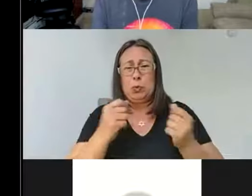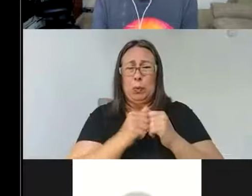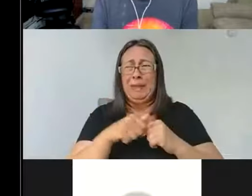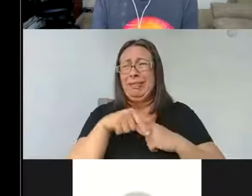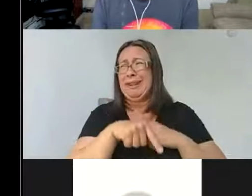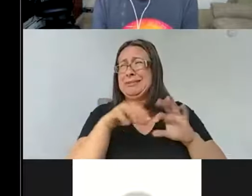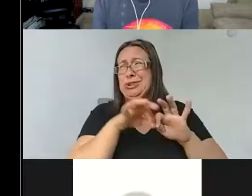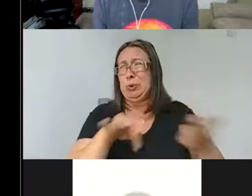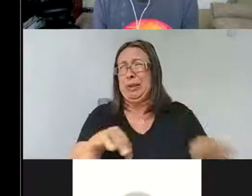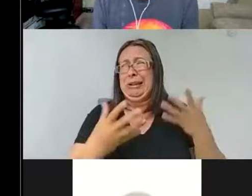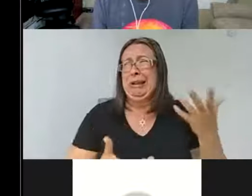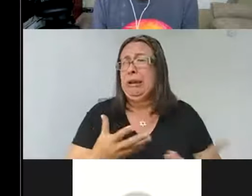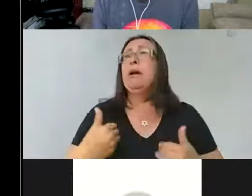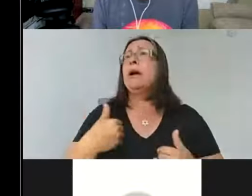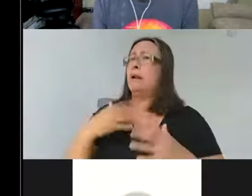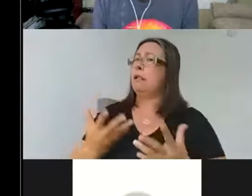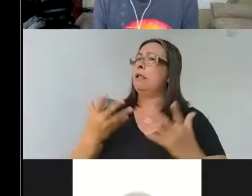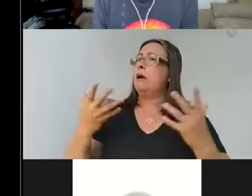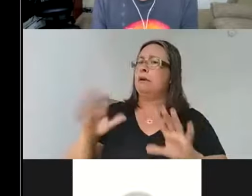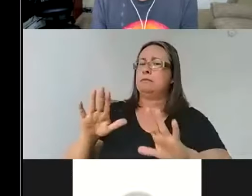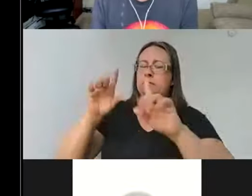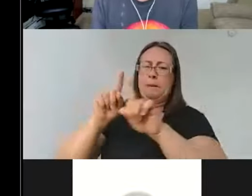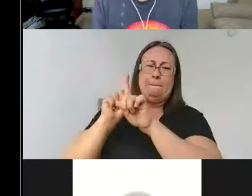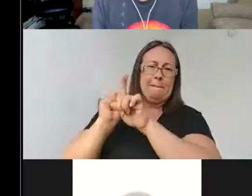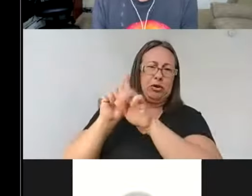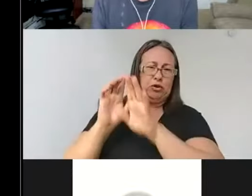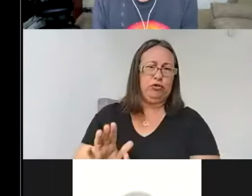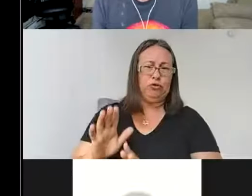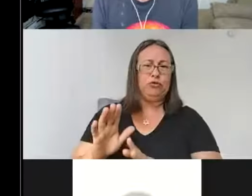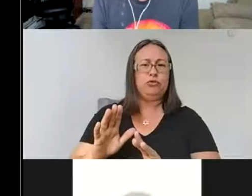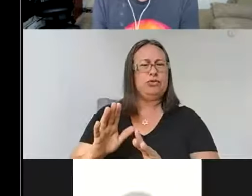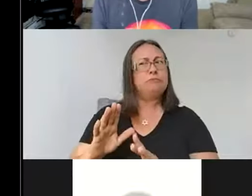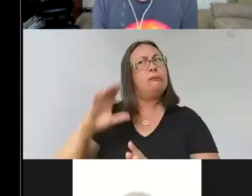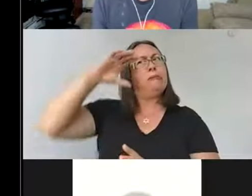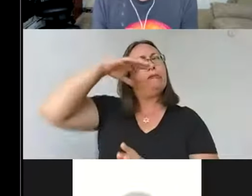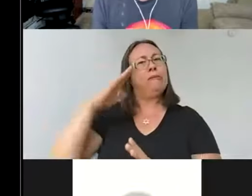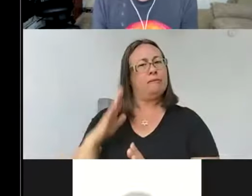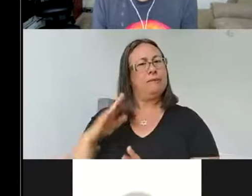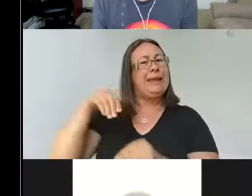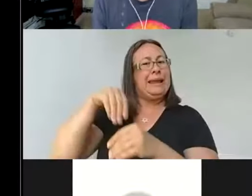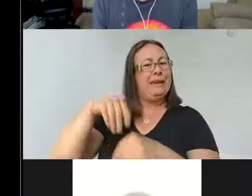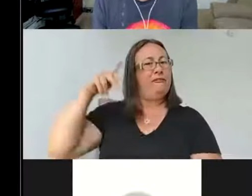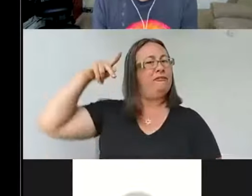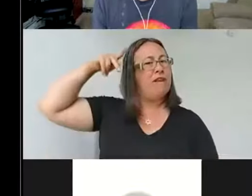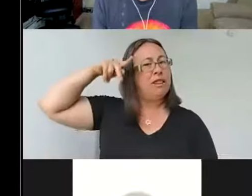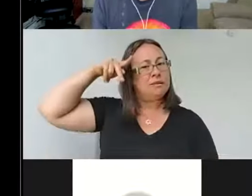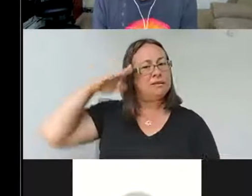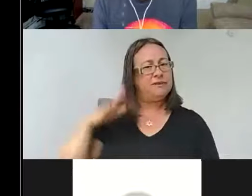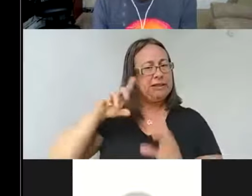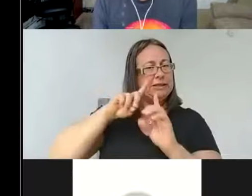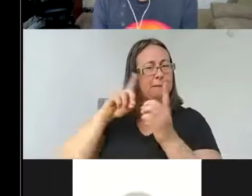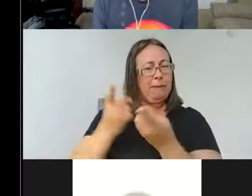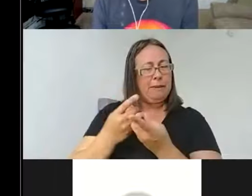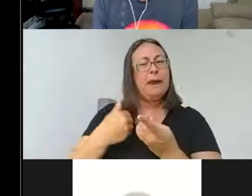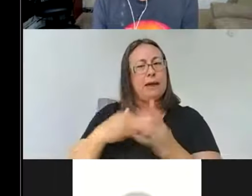there. In particular, sort of strangely, in the philosophy department. So I had taken a few philosophy classes, and I had a lot of great mentors